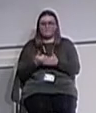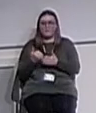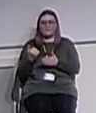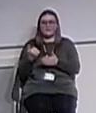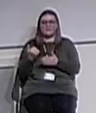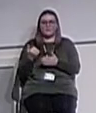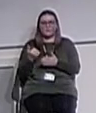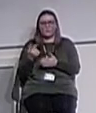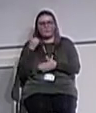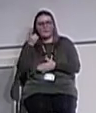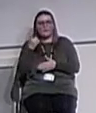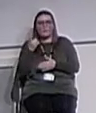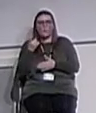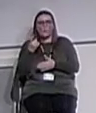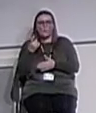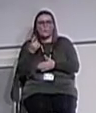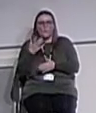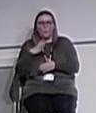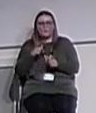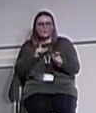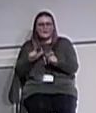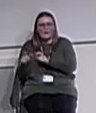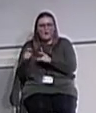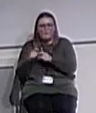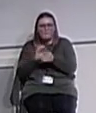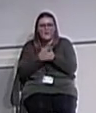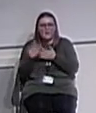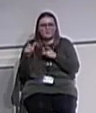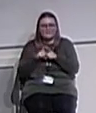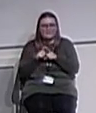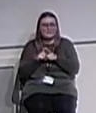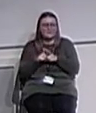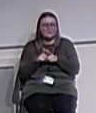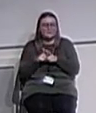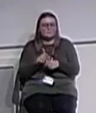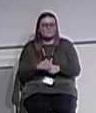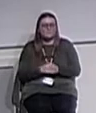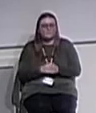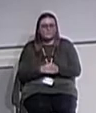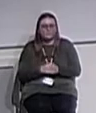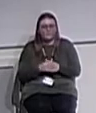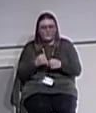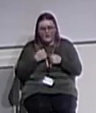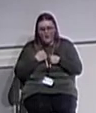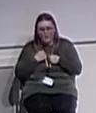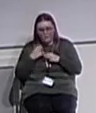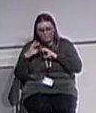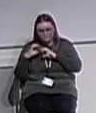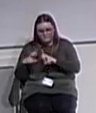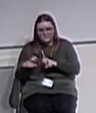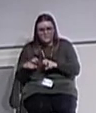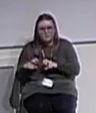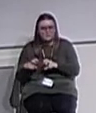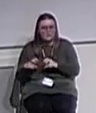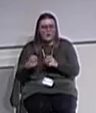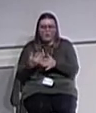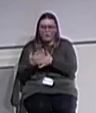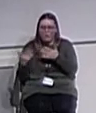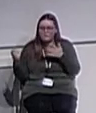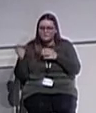going to do a PhD afterwards, because we know that the research is taking place in our research labs here. We know it's a lot of